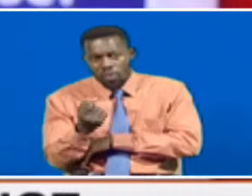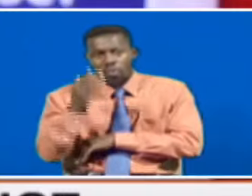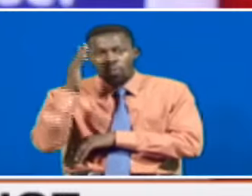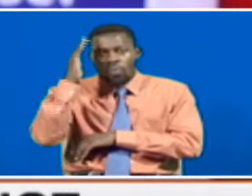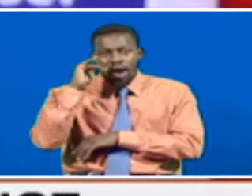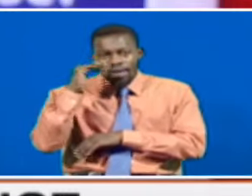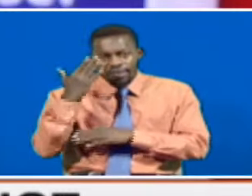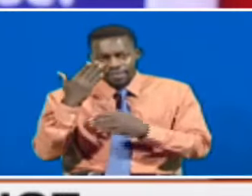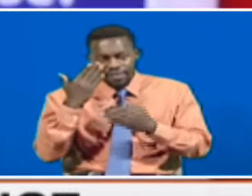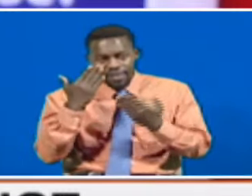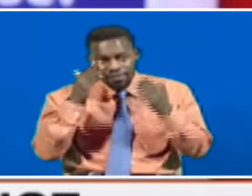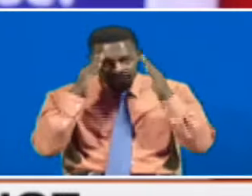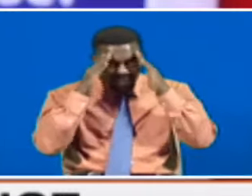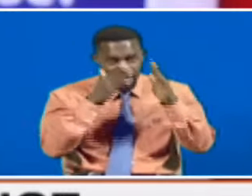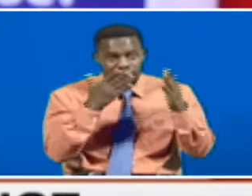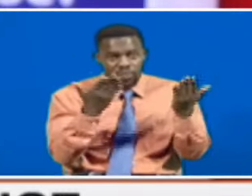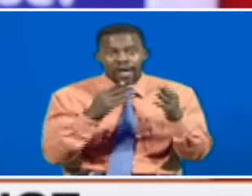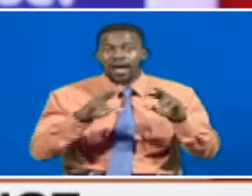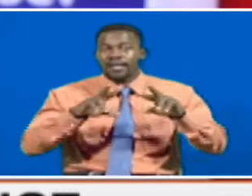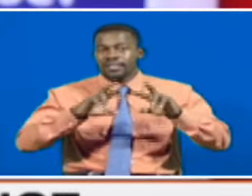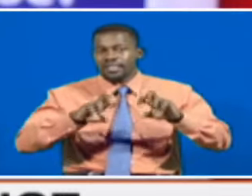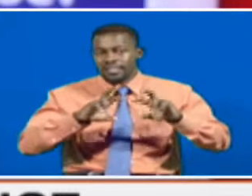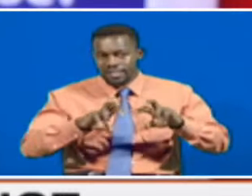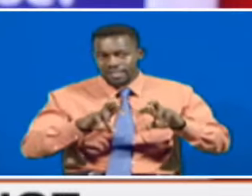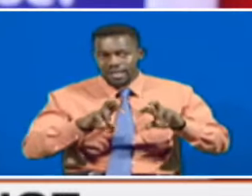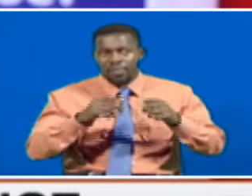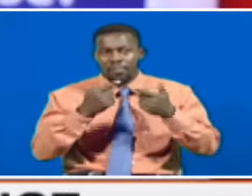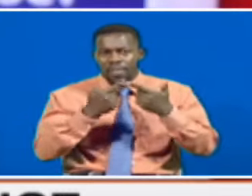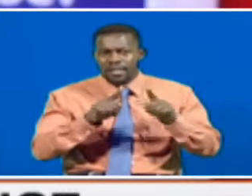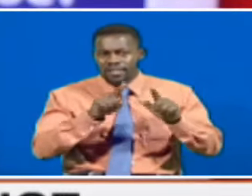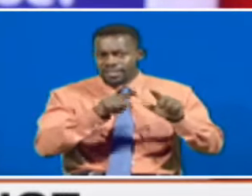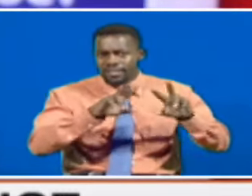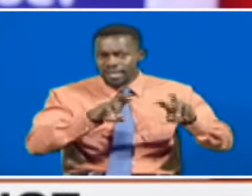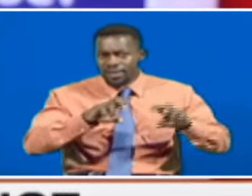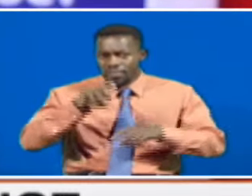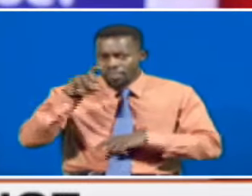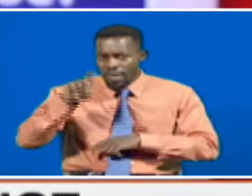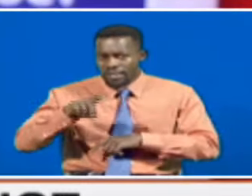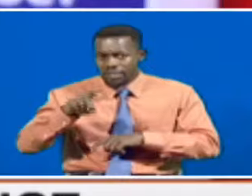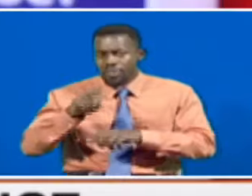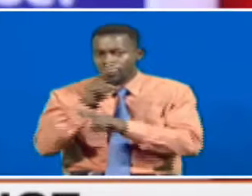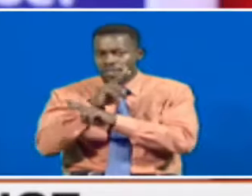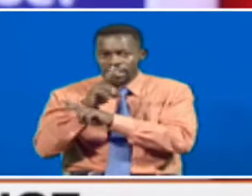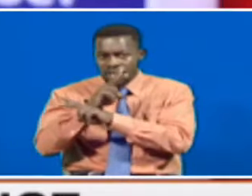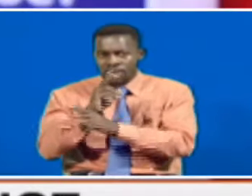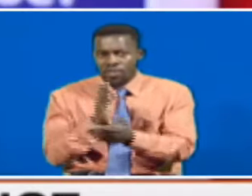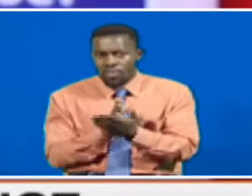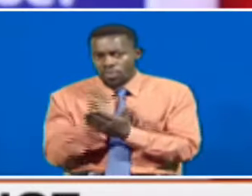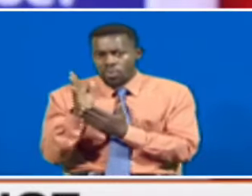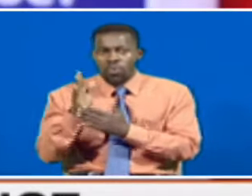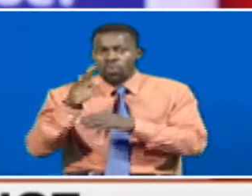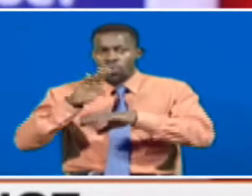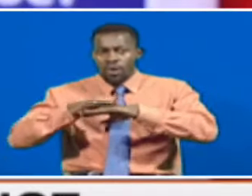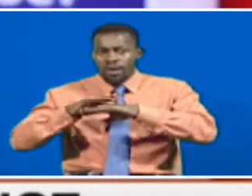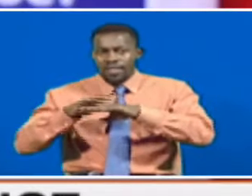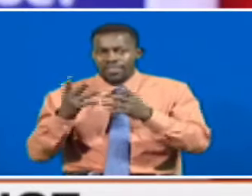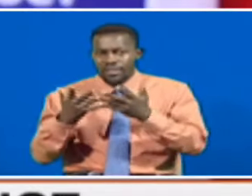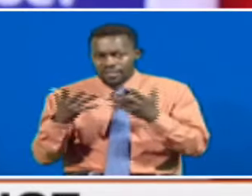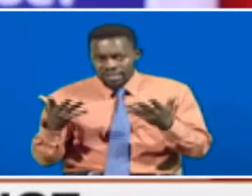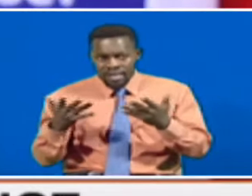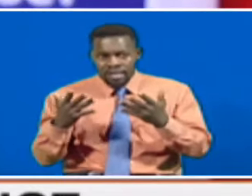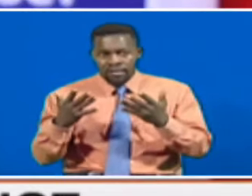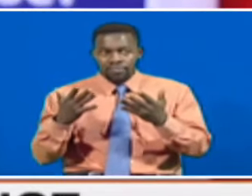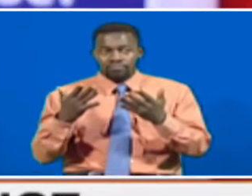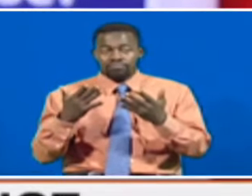on research, and these outputs of research need to be protected through intellectual property. Remember, one of the functions of KIPI is